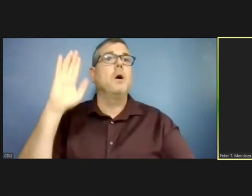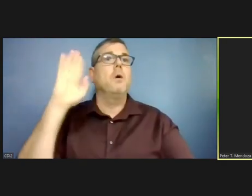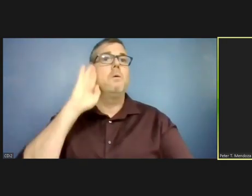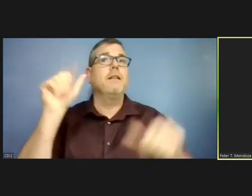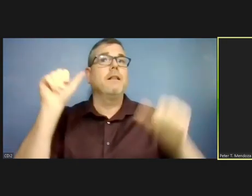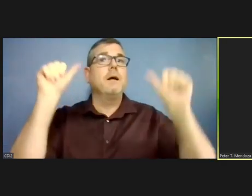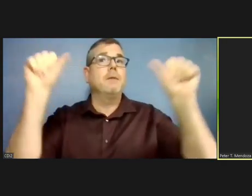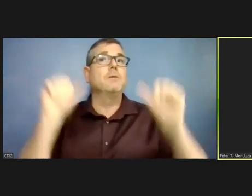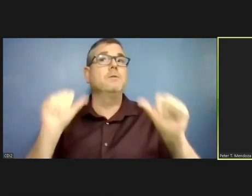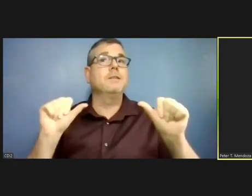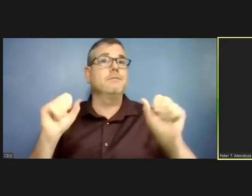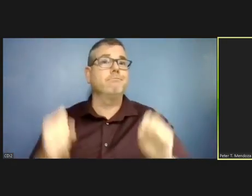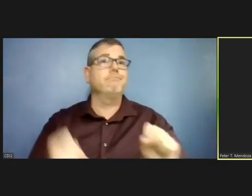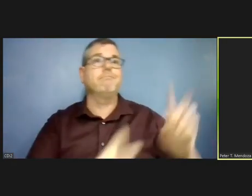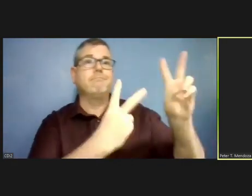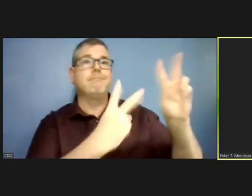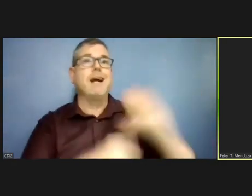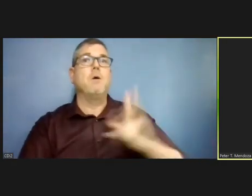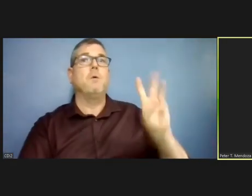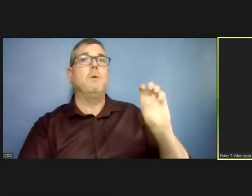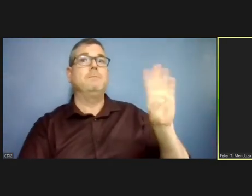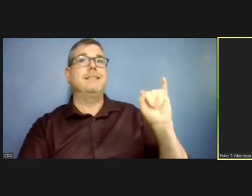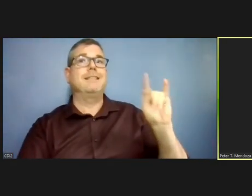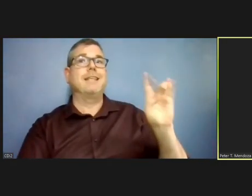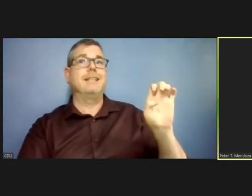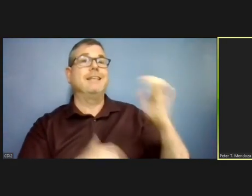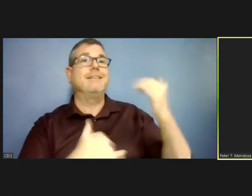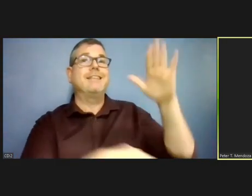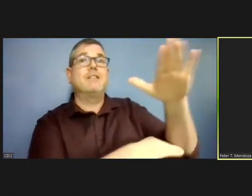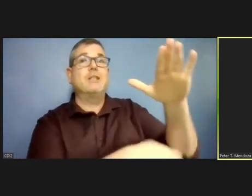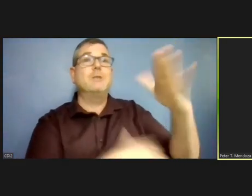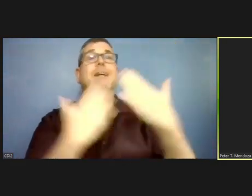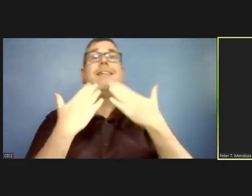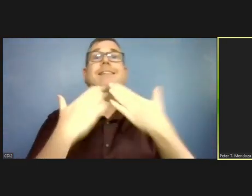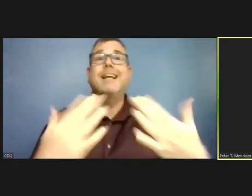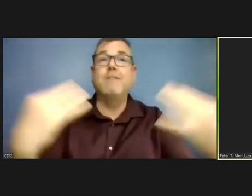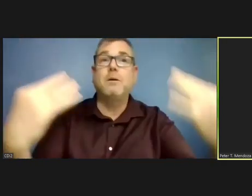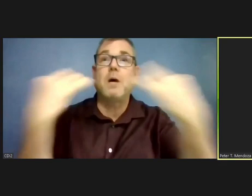today. Thank you all for coming, and you're welcome to share